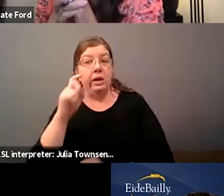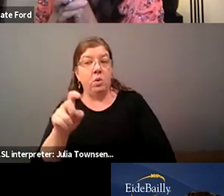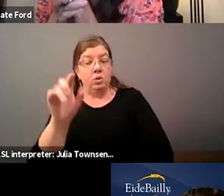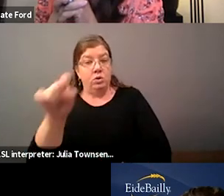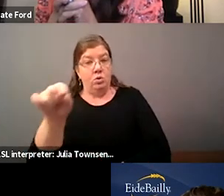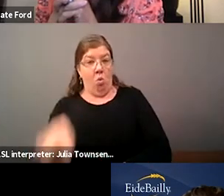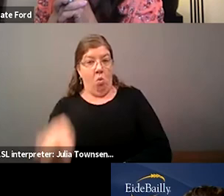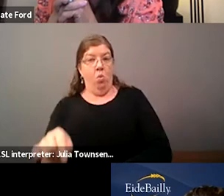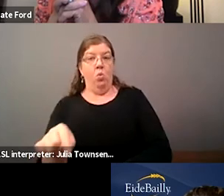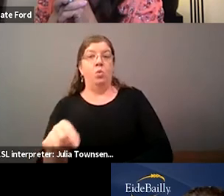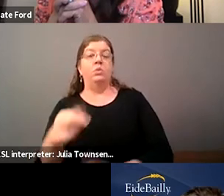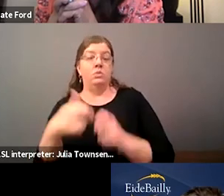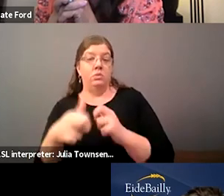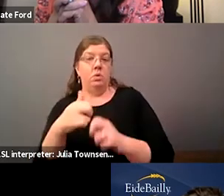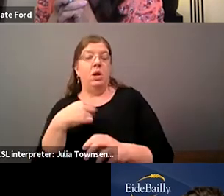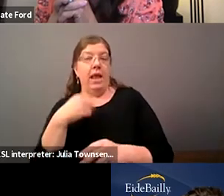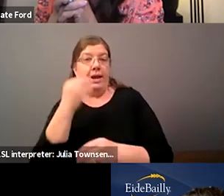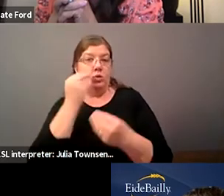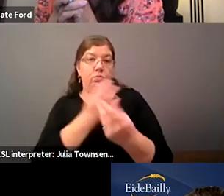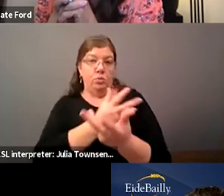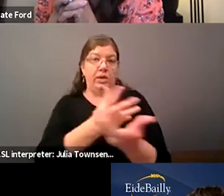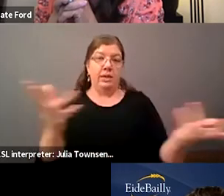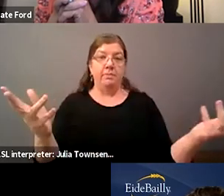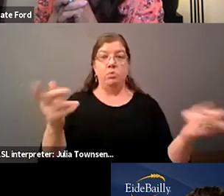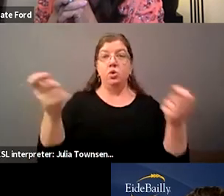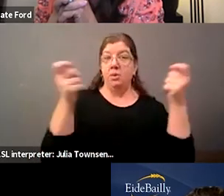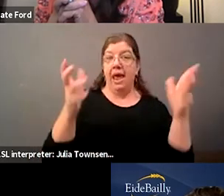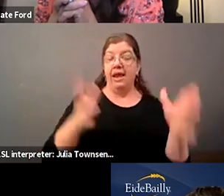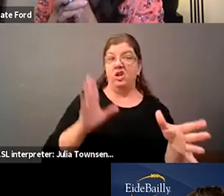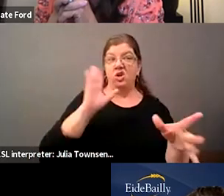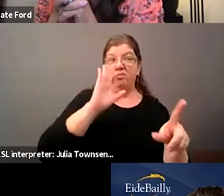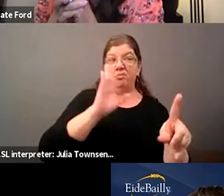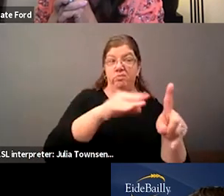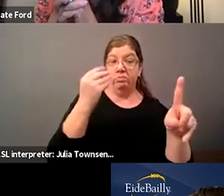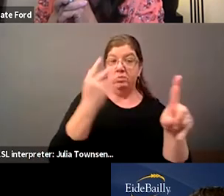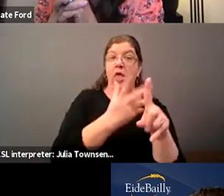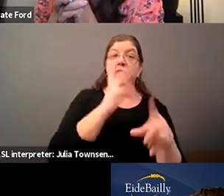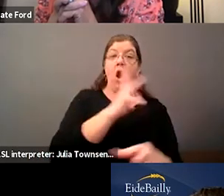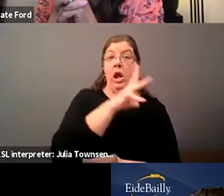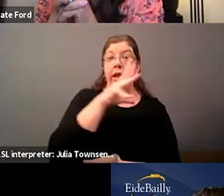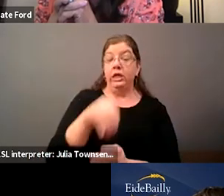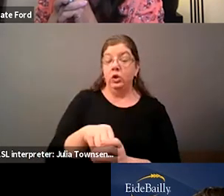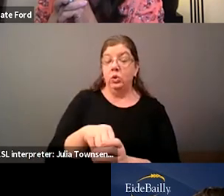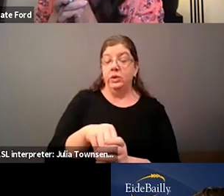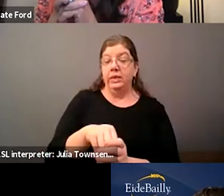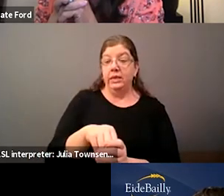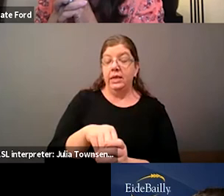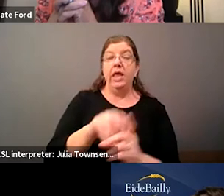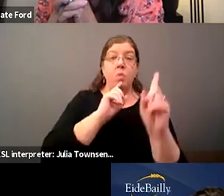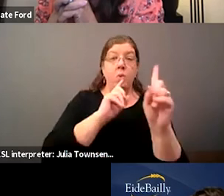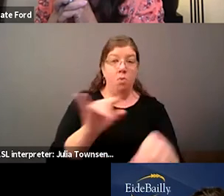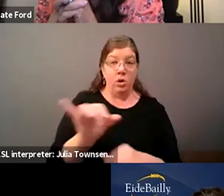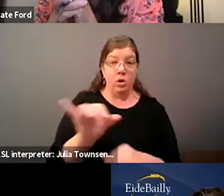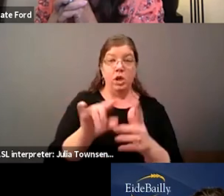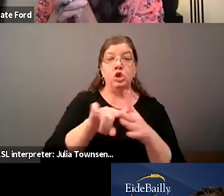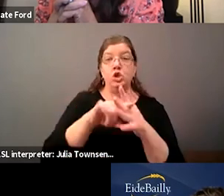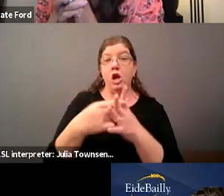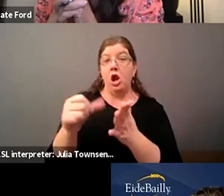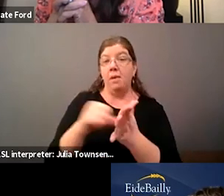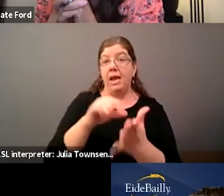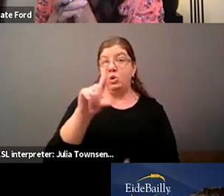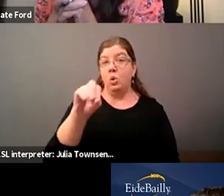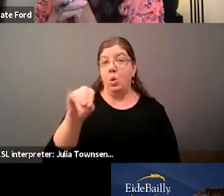types of of things we do like to bring those to management's attention and they are included in the report as well starting on page